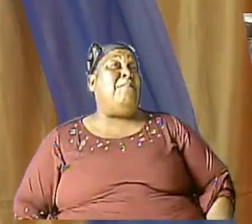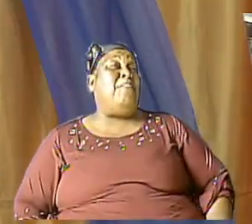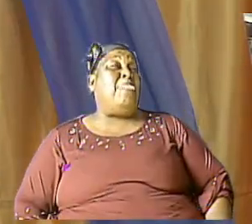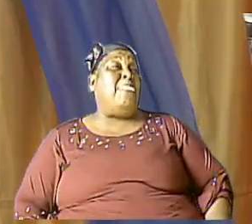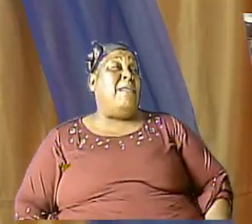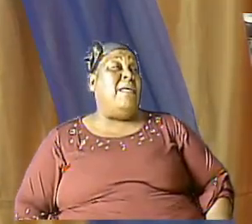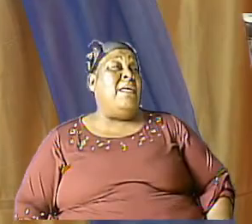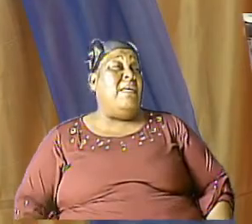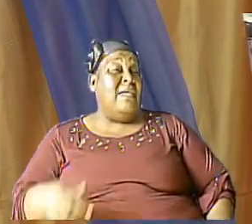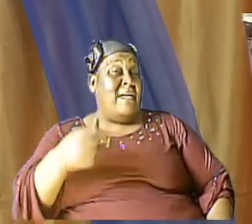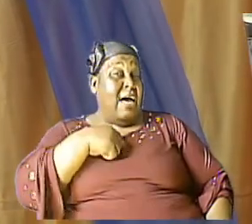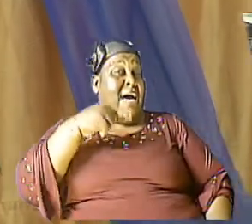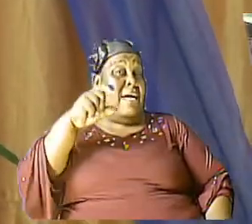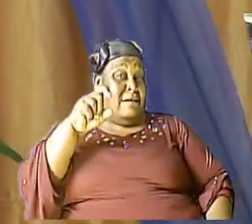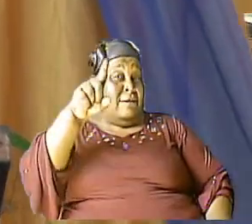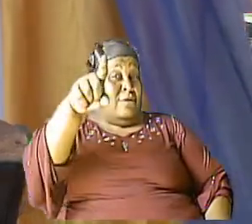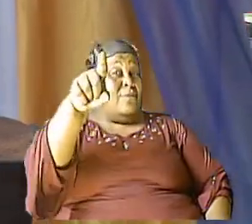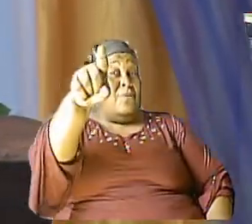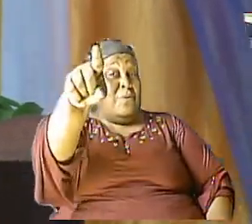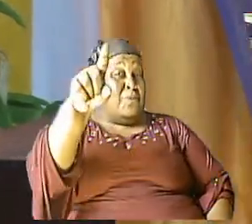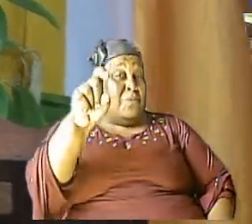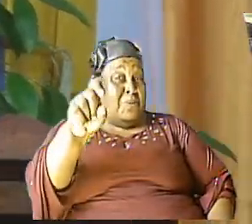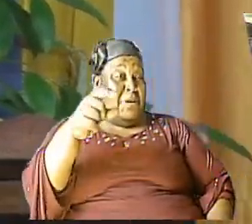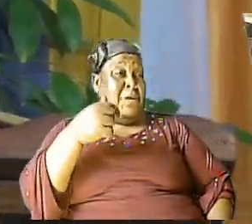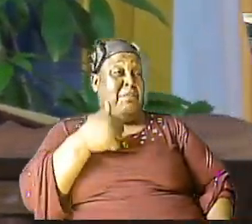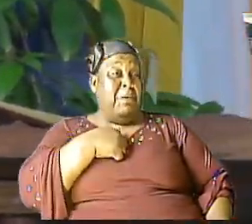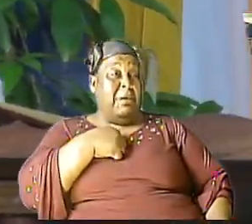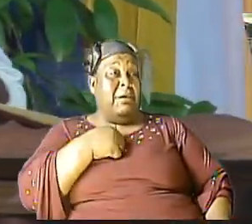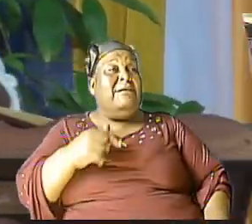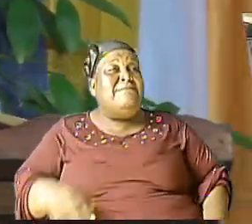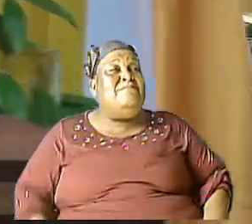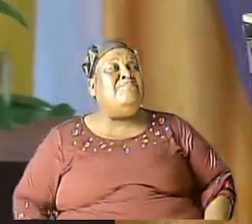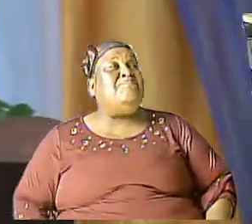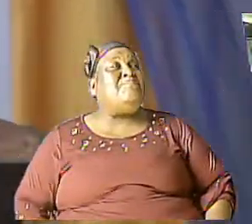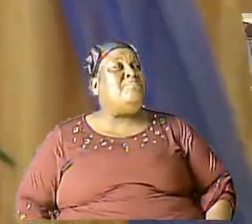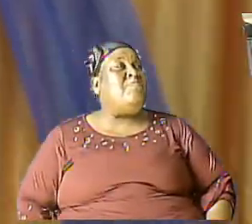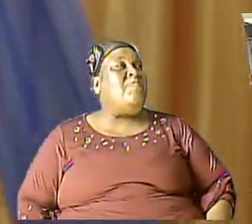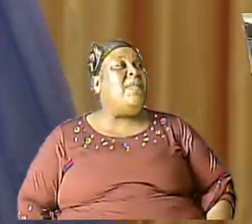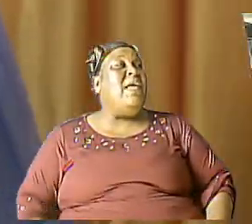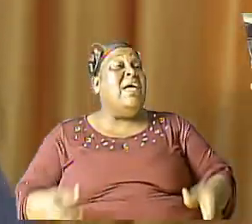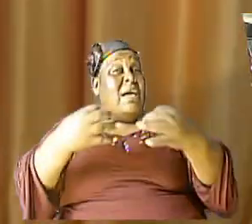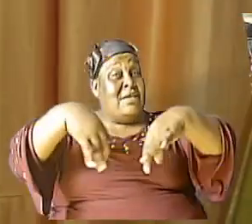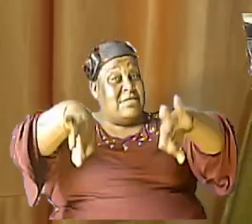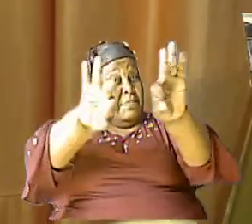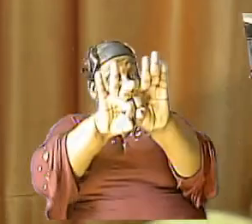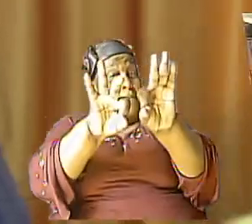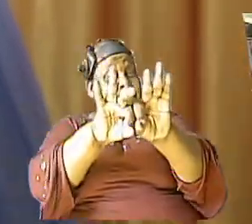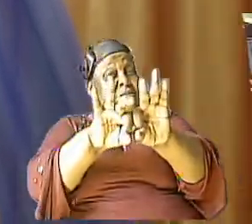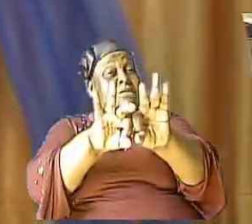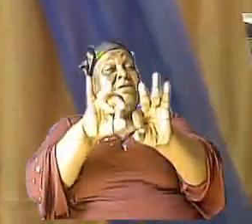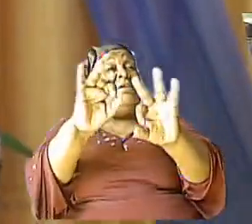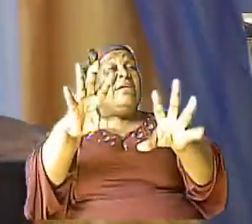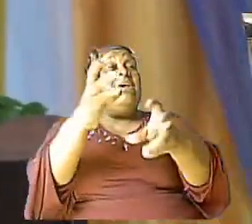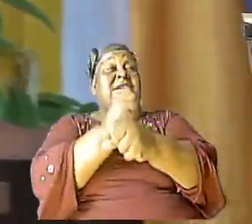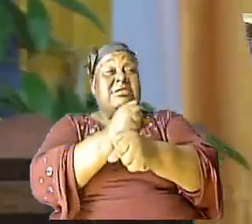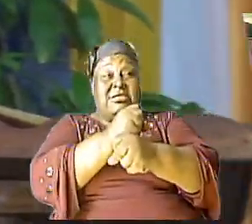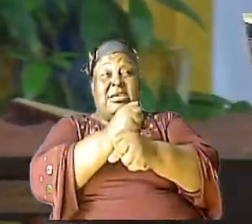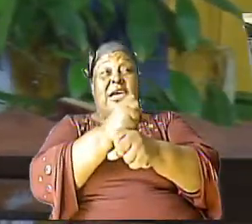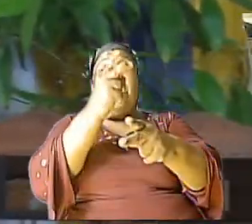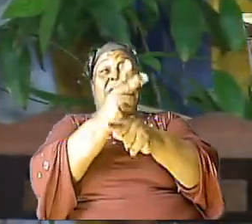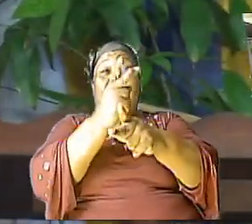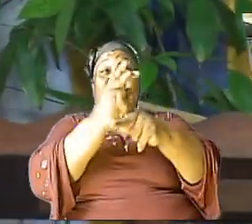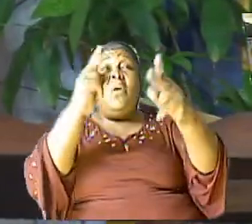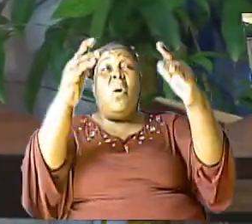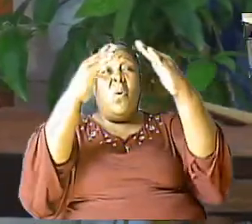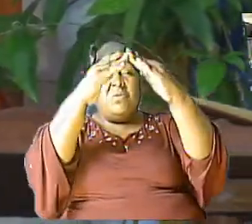you. You need me. Praise God. It is important that we take care of the house of